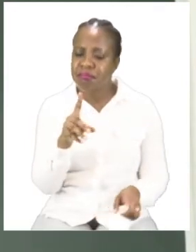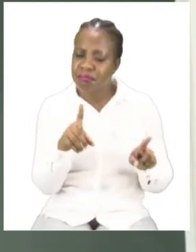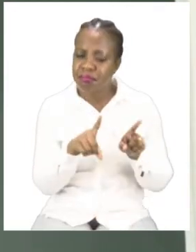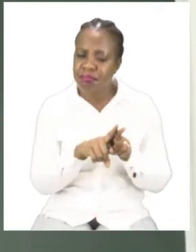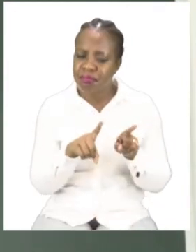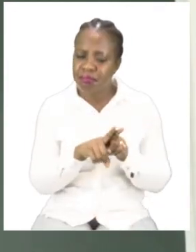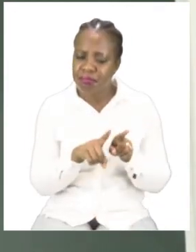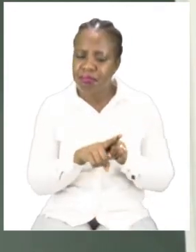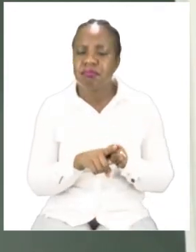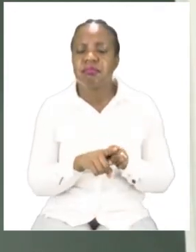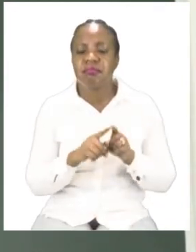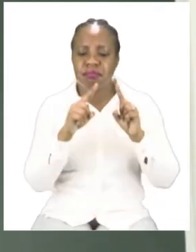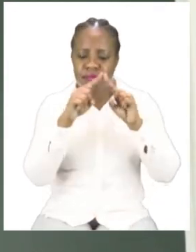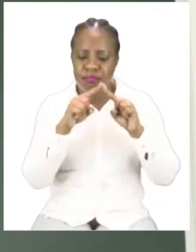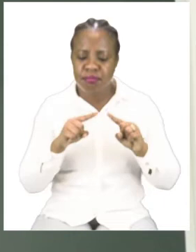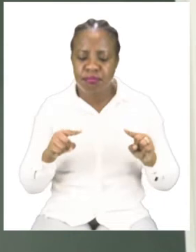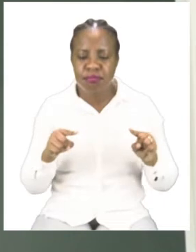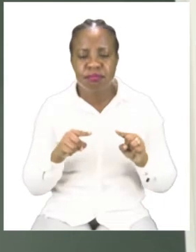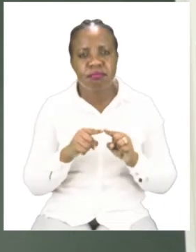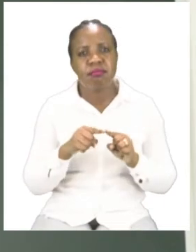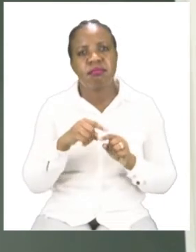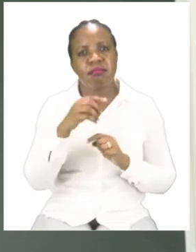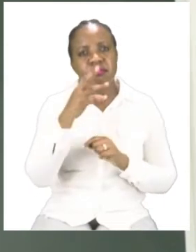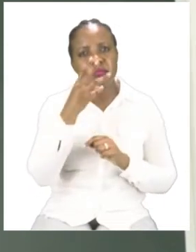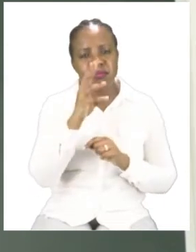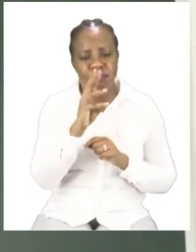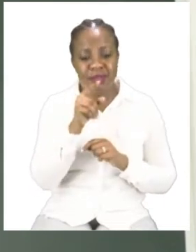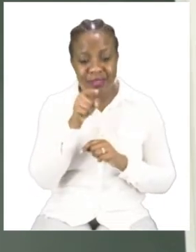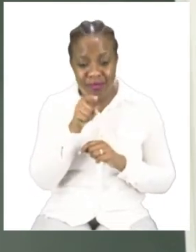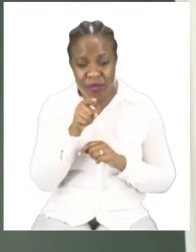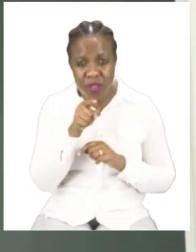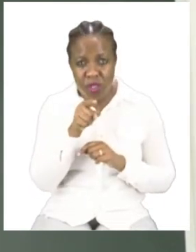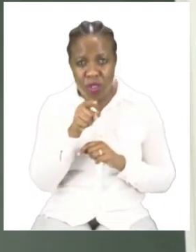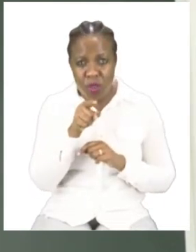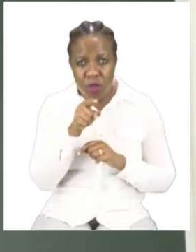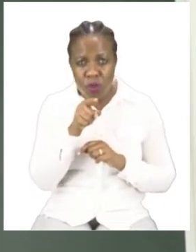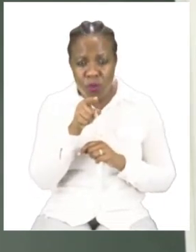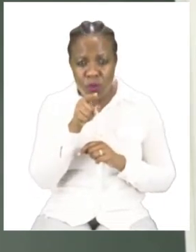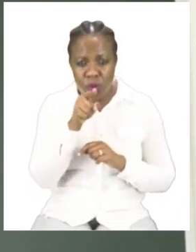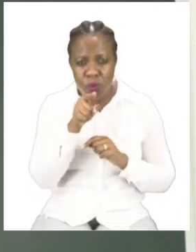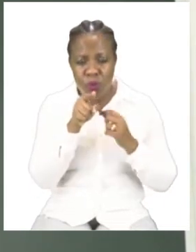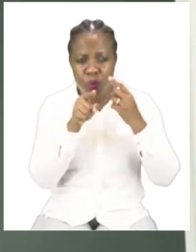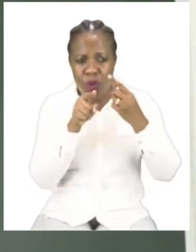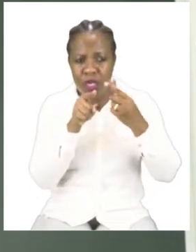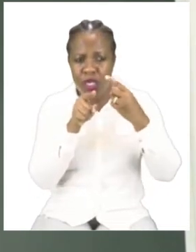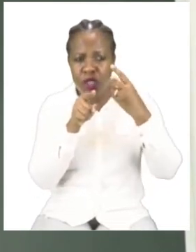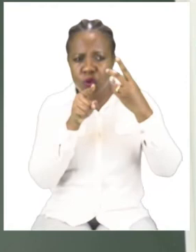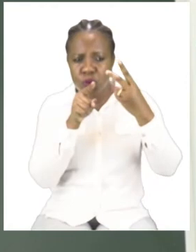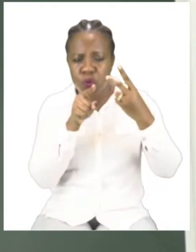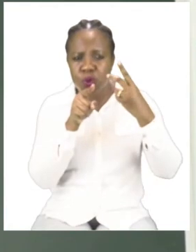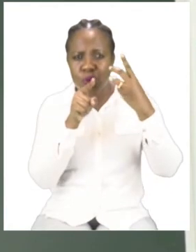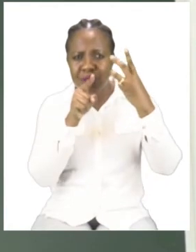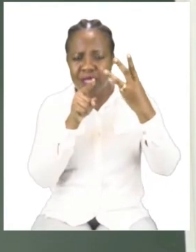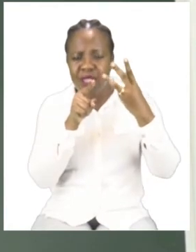have 6 triangles. So first we go to where the triangle is and we are going to